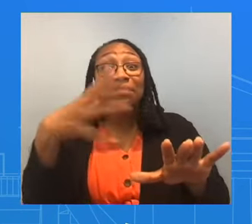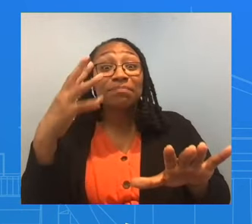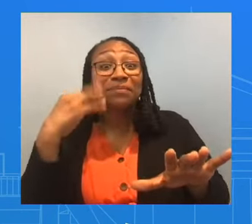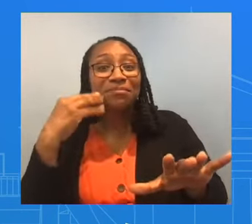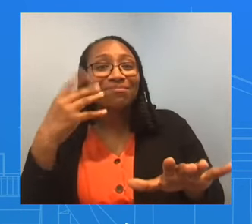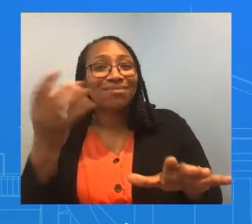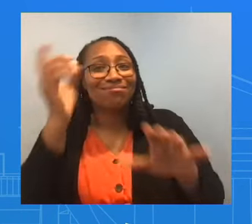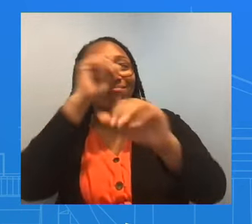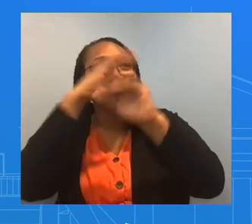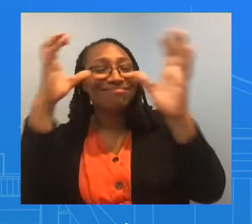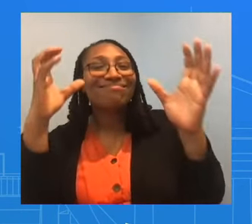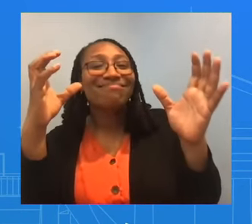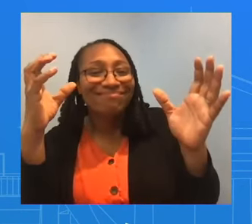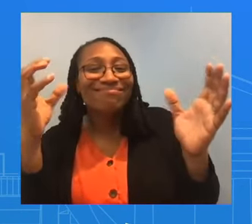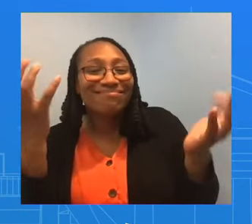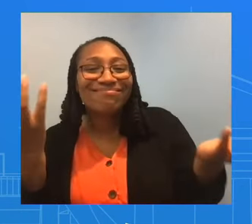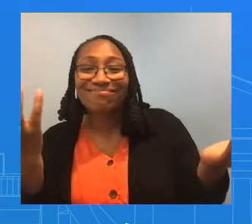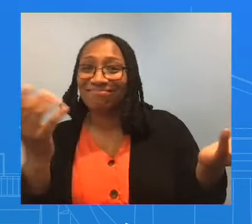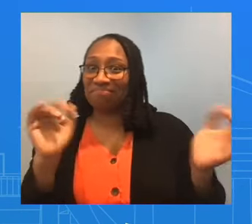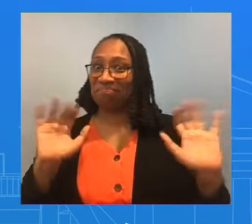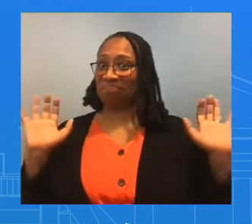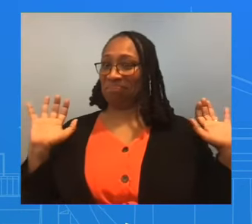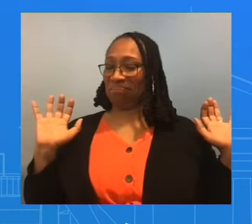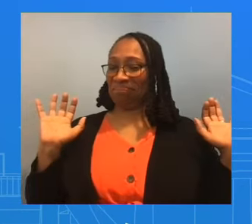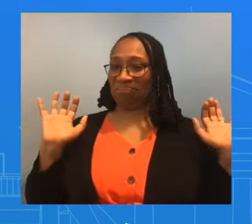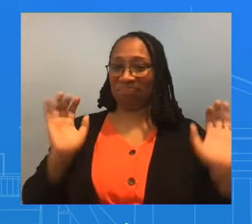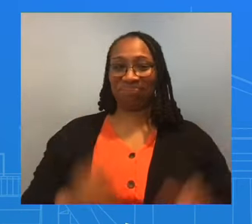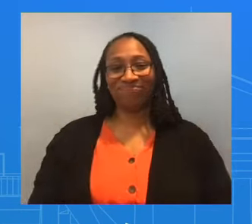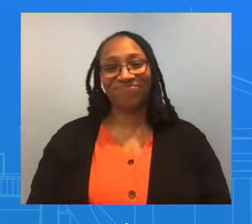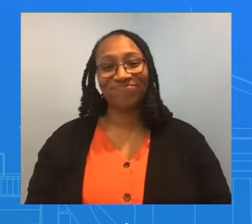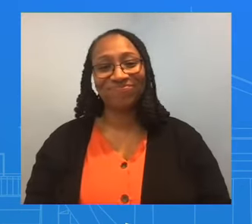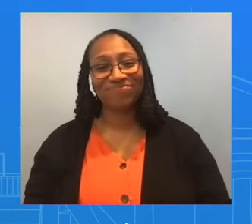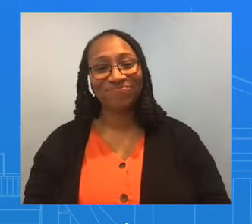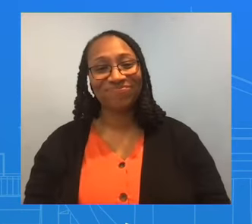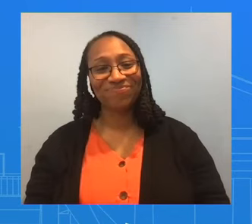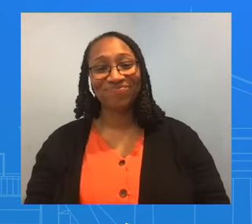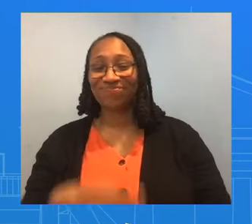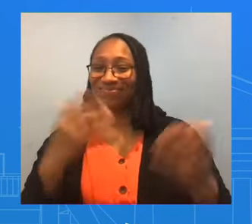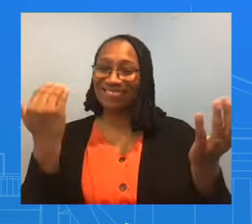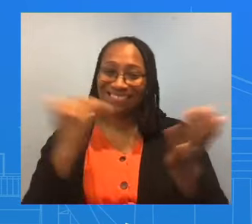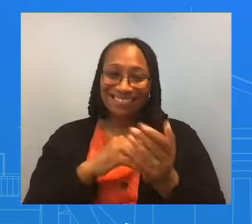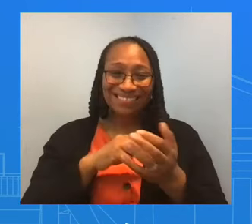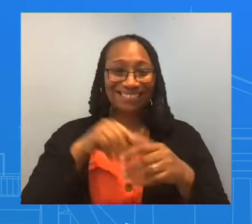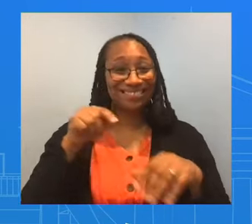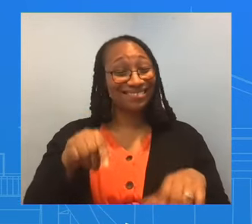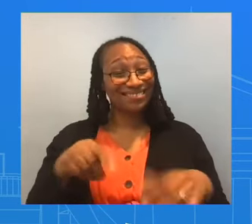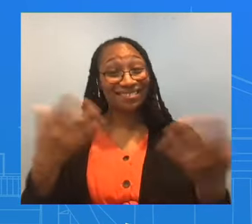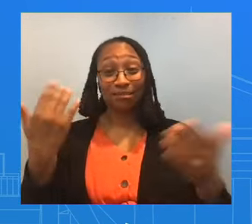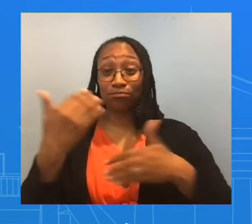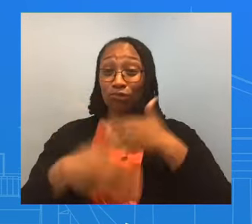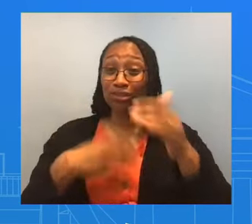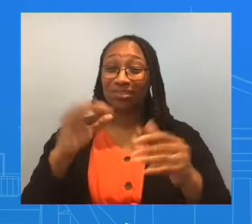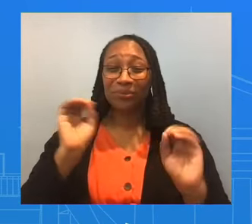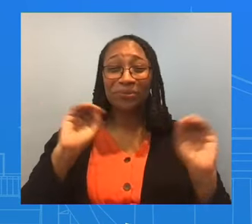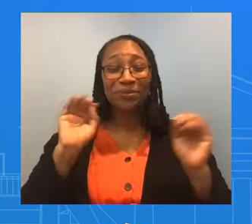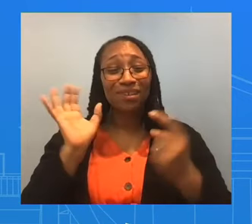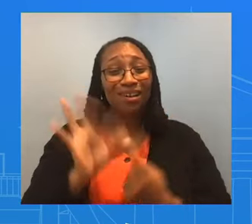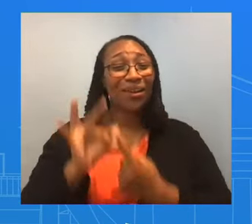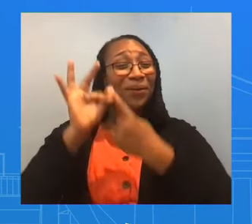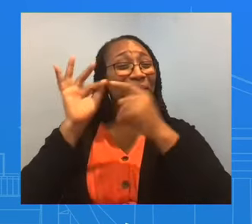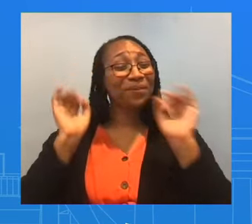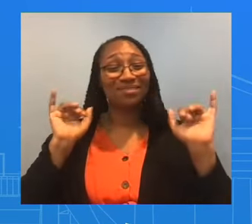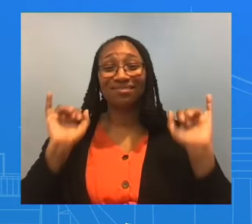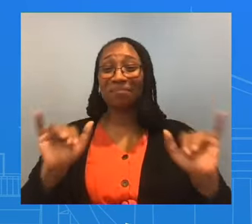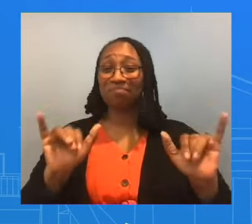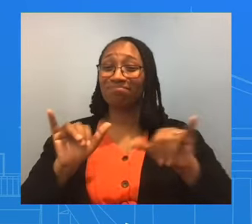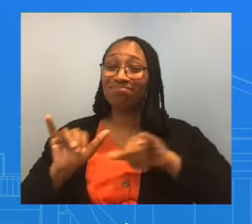that Americans just across the country, go through. Many of them do, and it's routine, and he is fine, and it